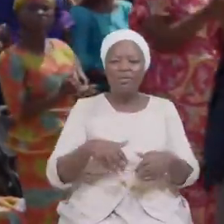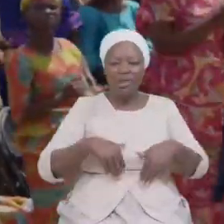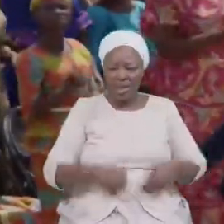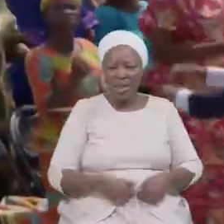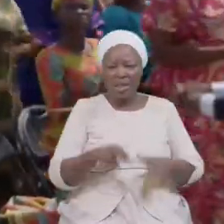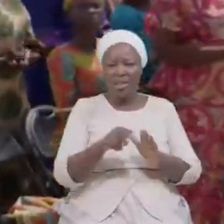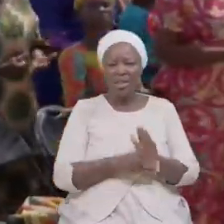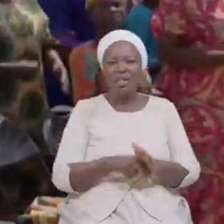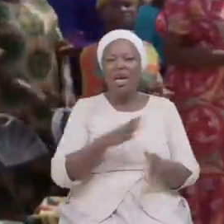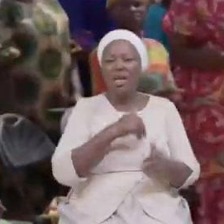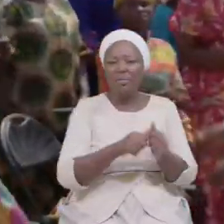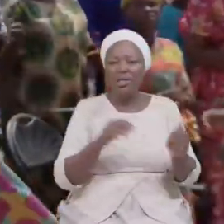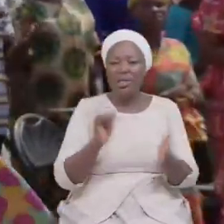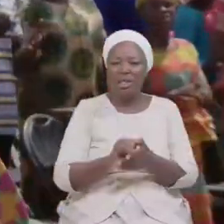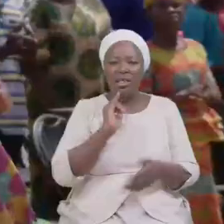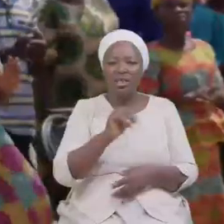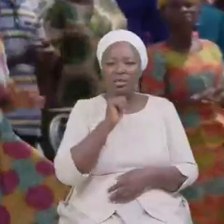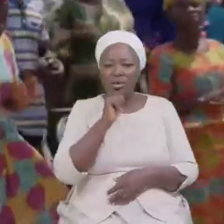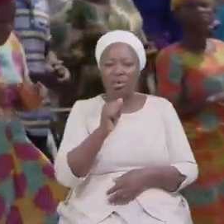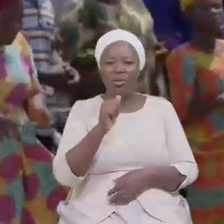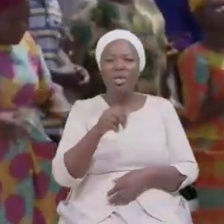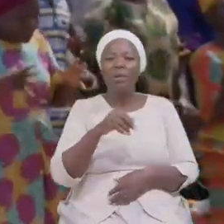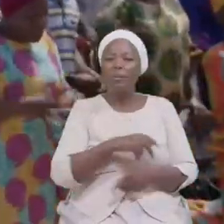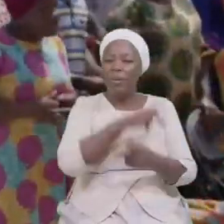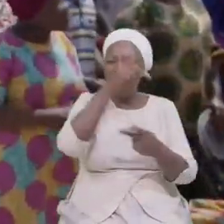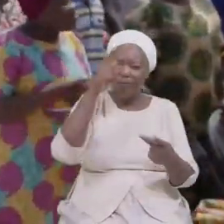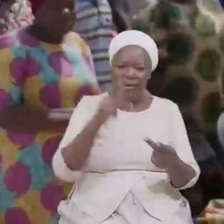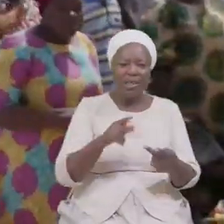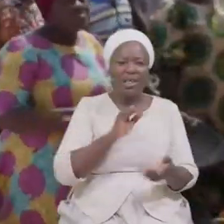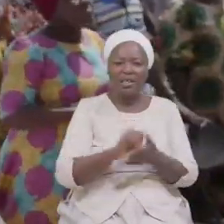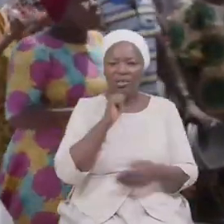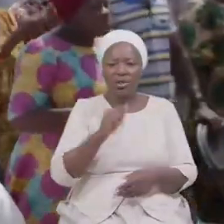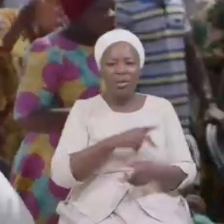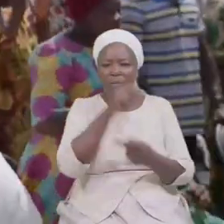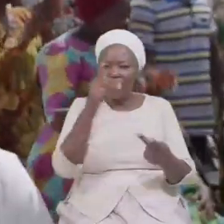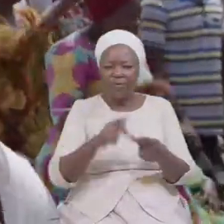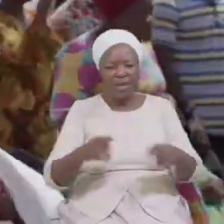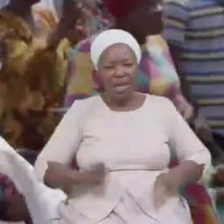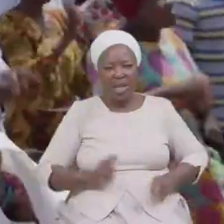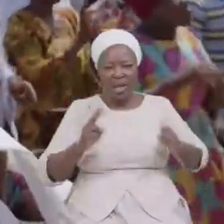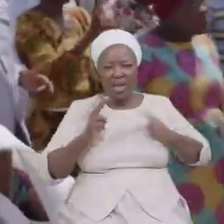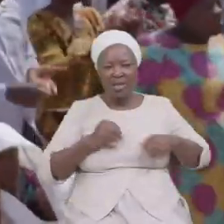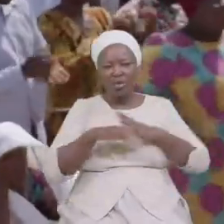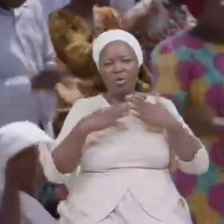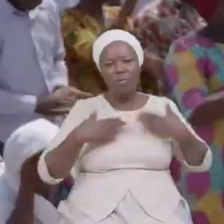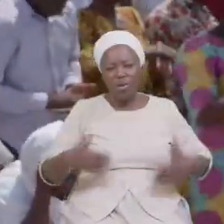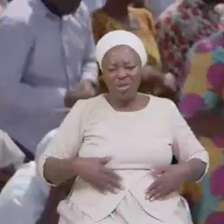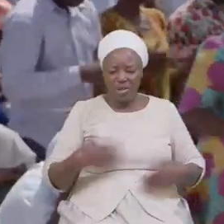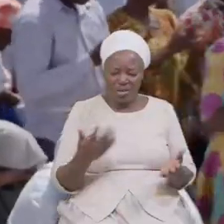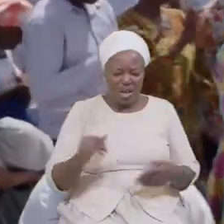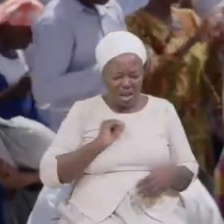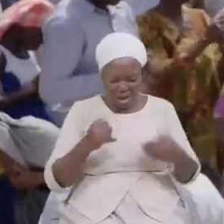everything that is not of perfect health, have the pain here, have the pain over